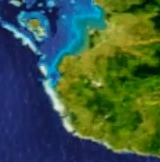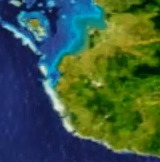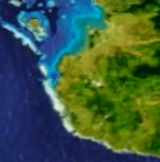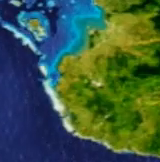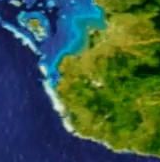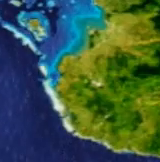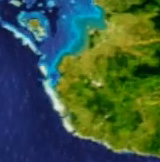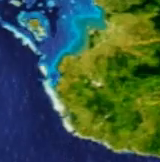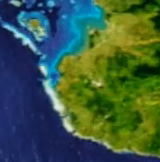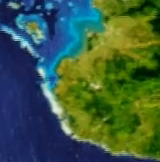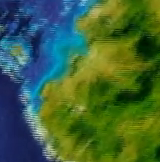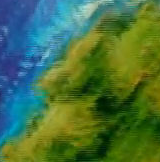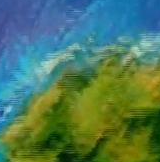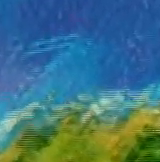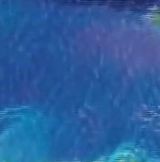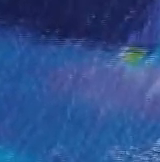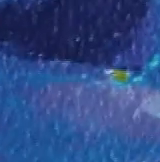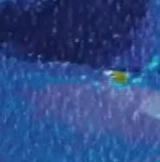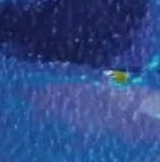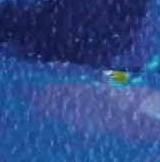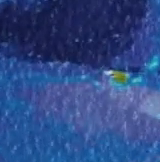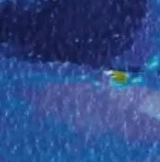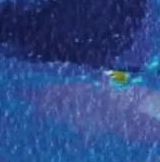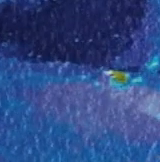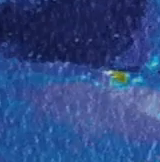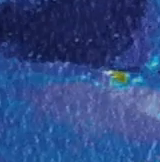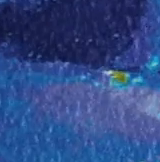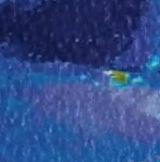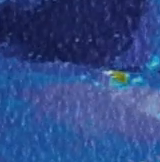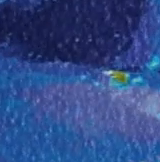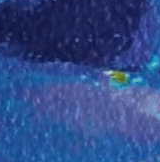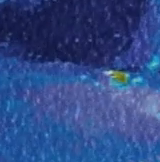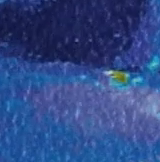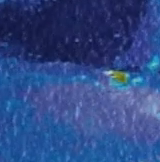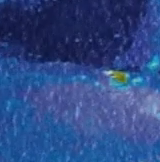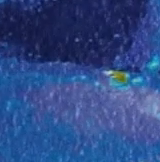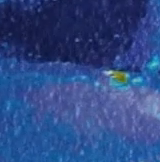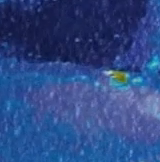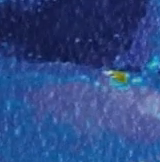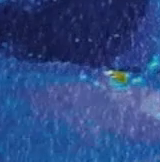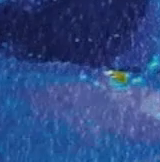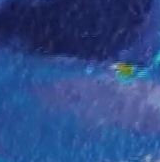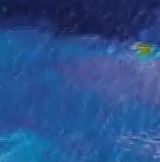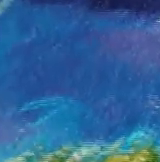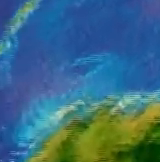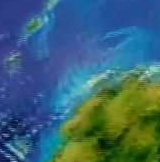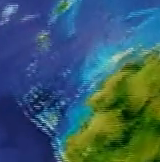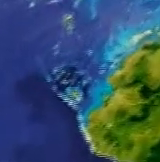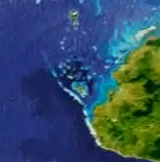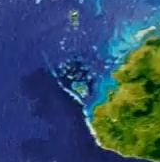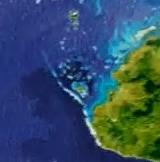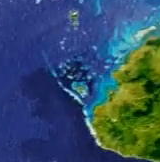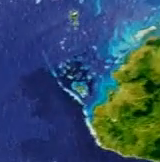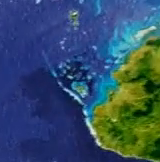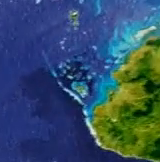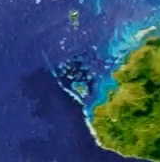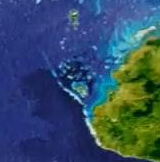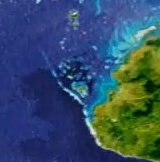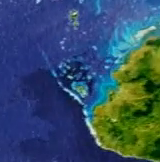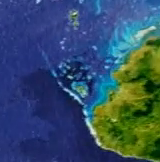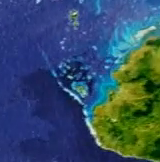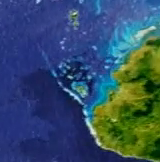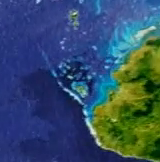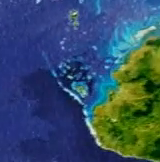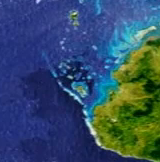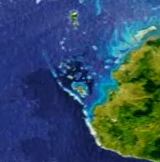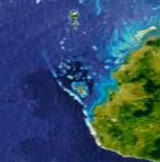by late afternoon. And up north, cloudy periods with brief showers. At sea, it was east to southeast winds 15 to